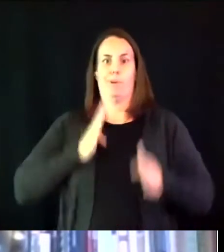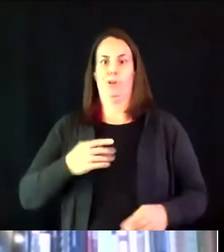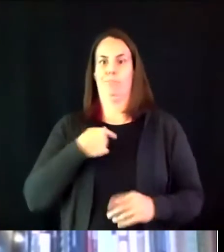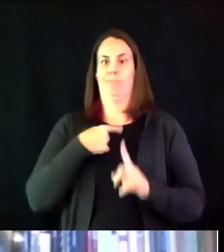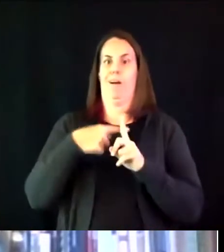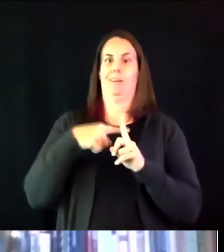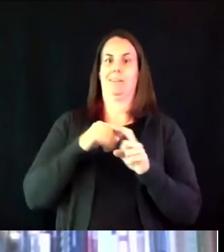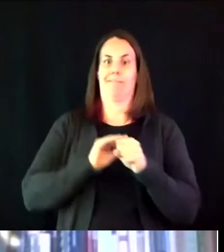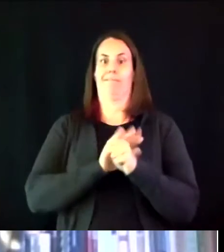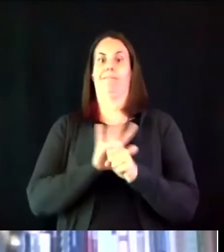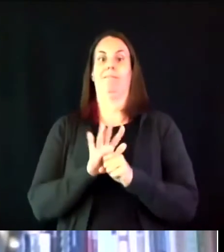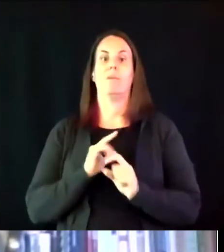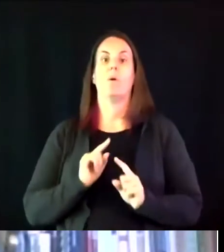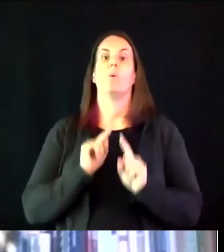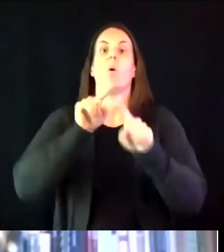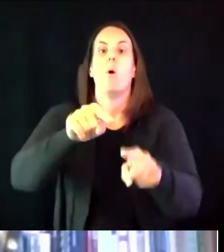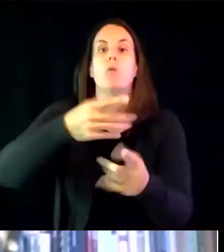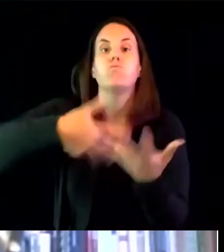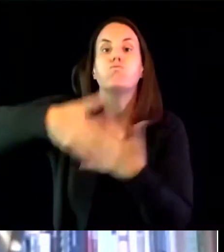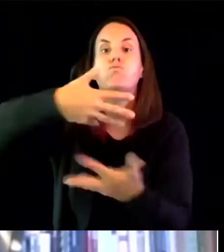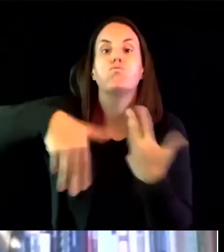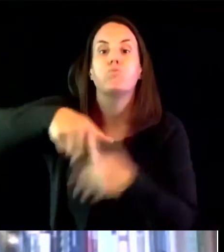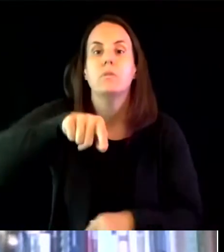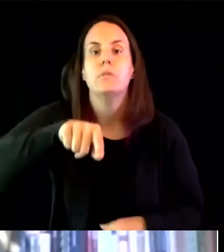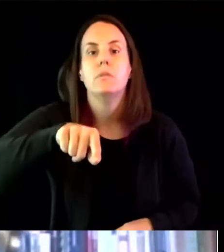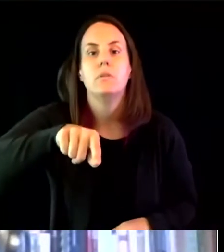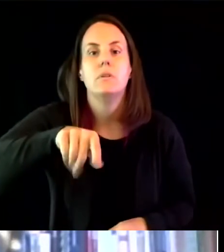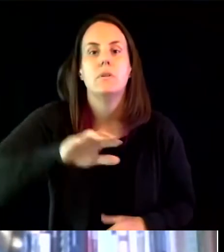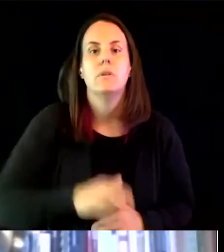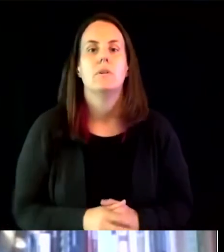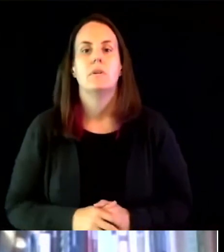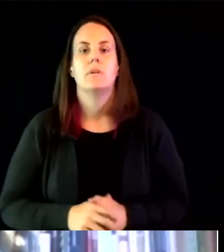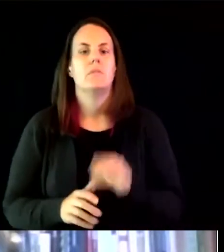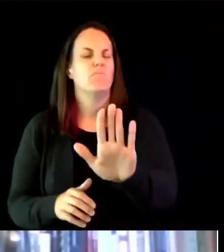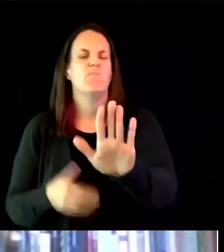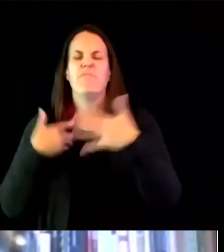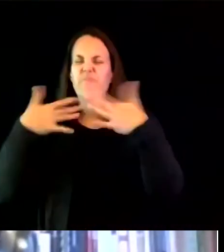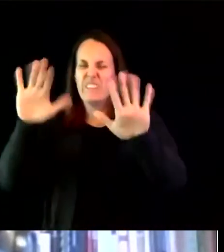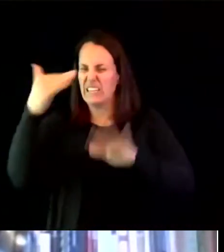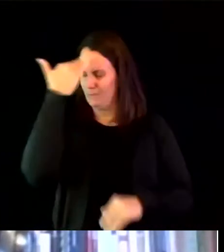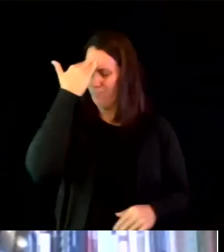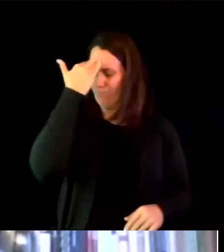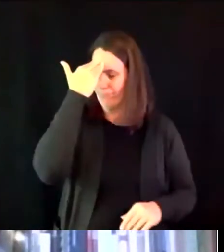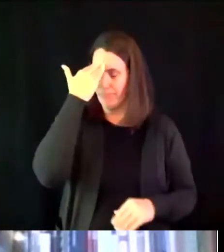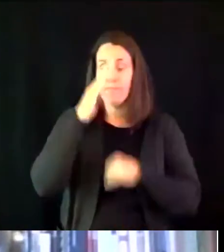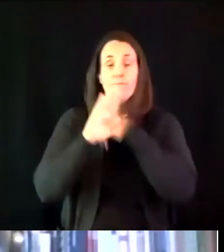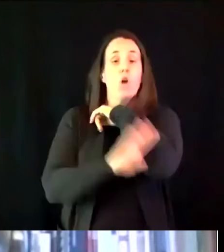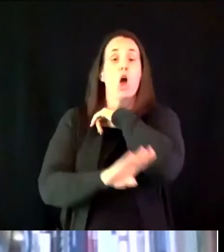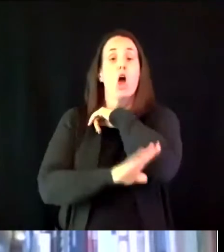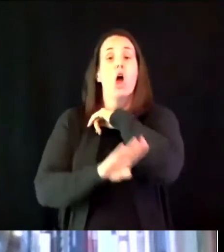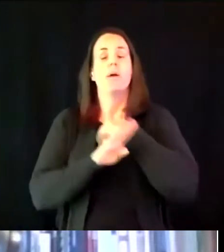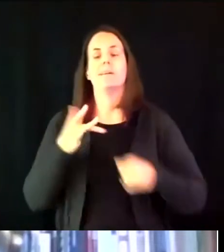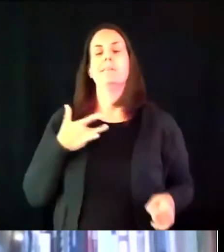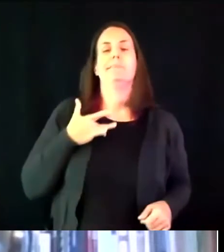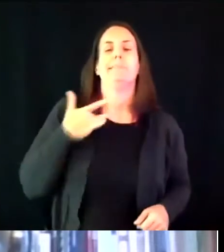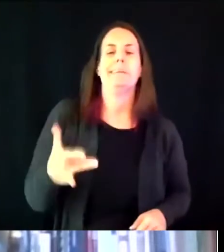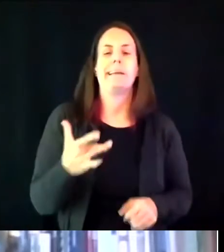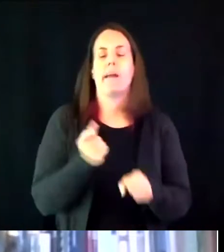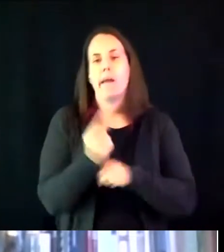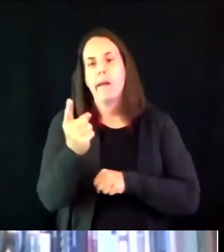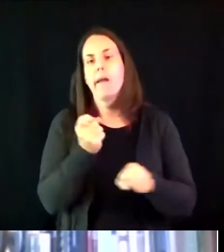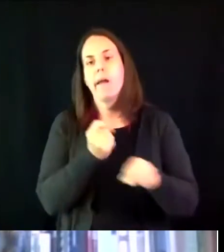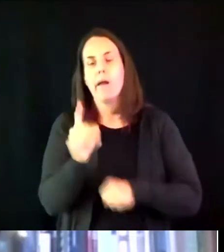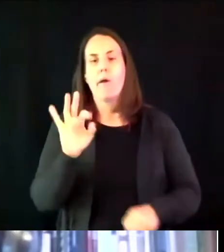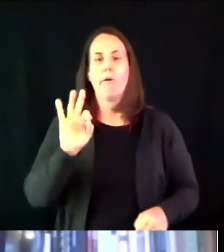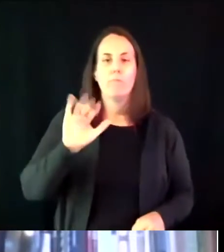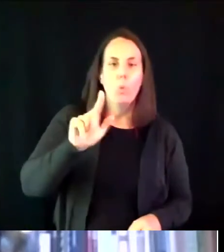people get a cold in the fall or get influenza. This is what happens when groups start to